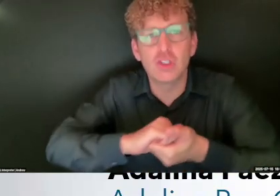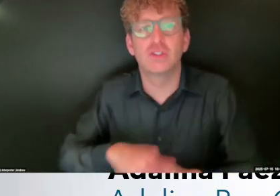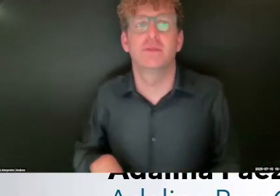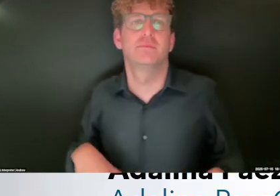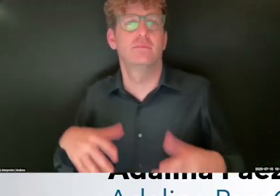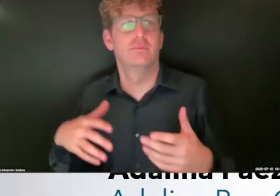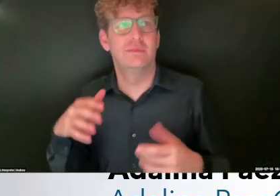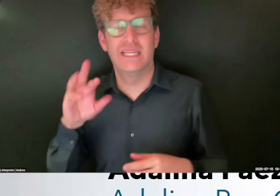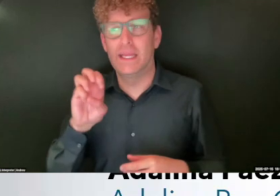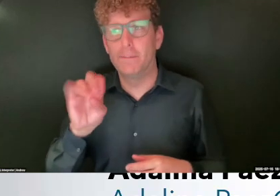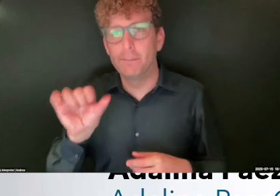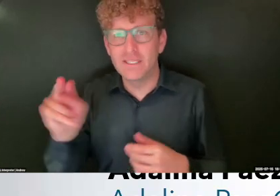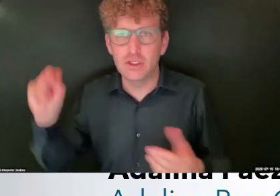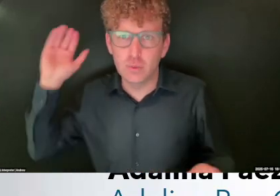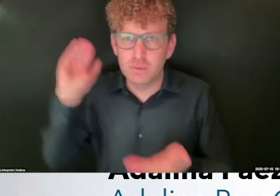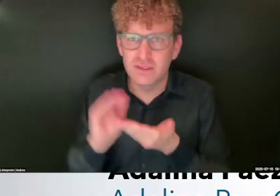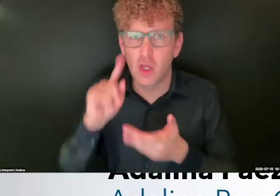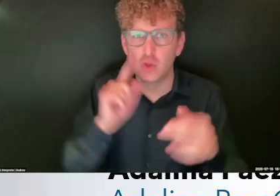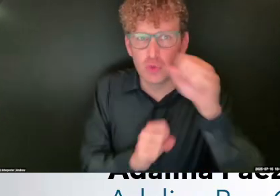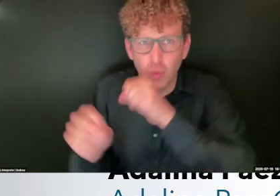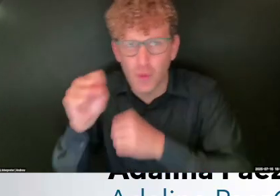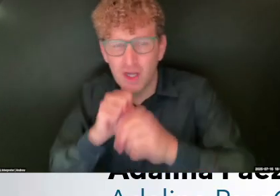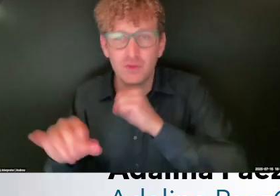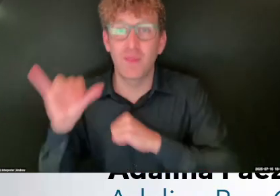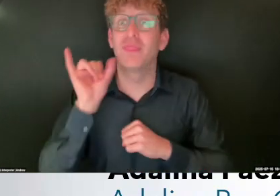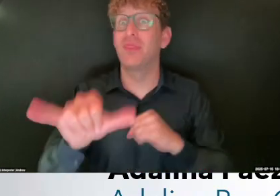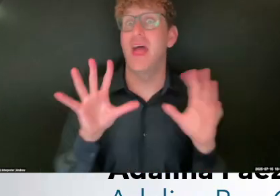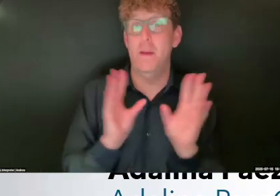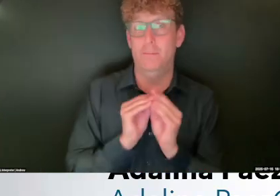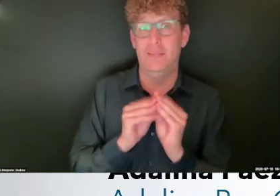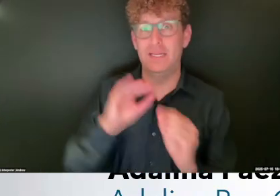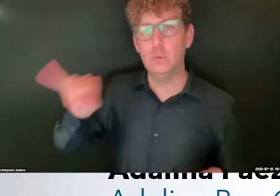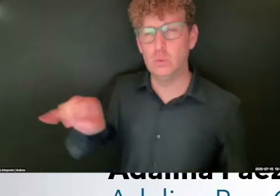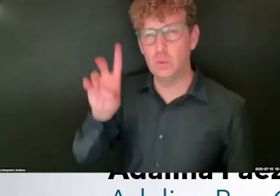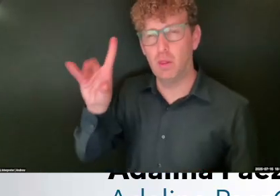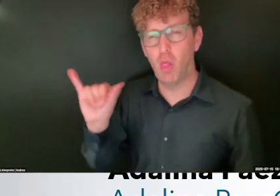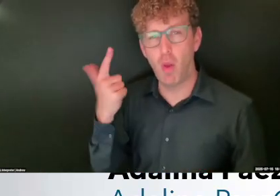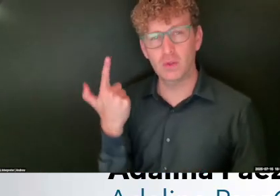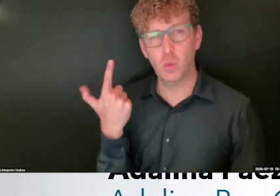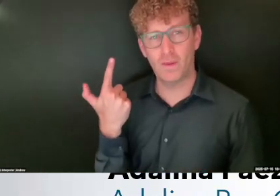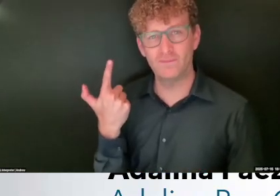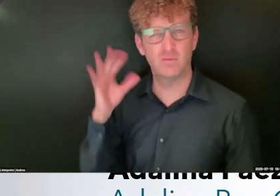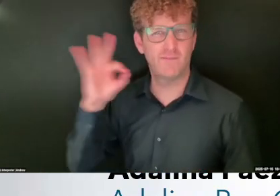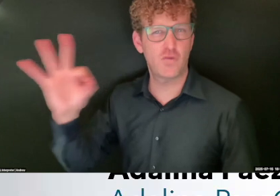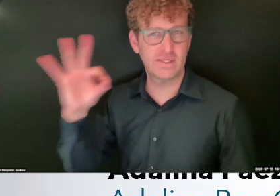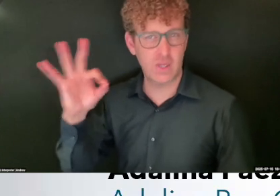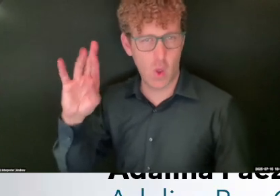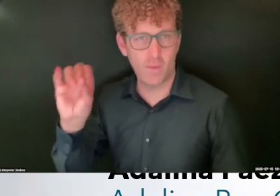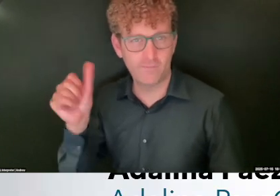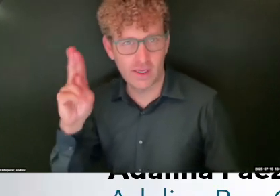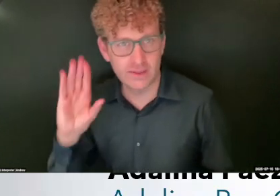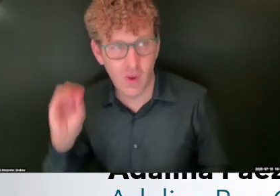being held on July 21st in Fresno as an in-person meeting, July 23rd